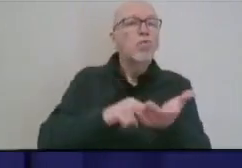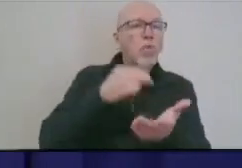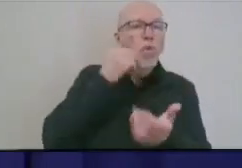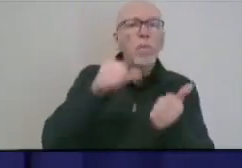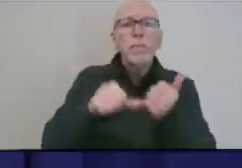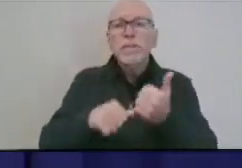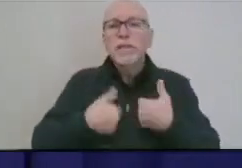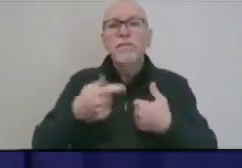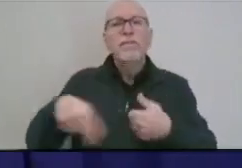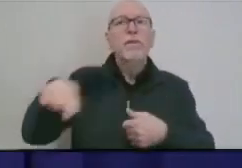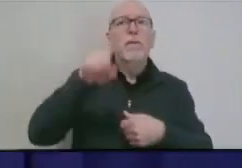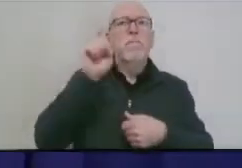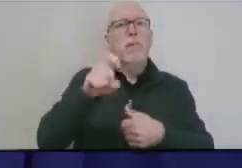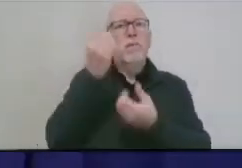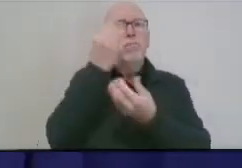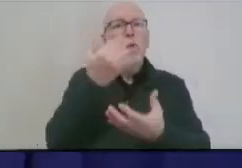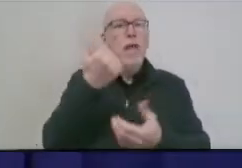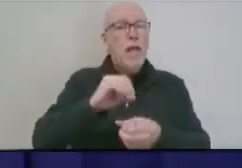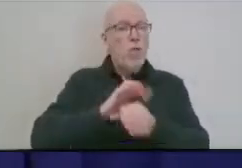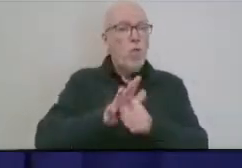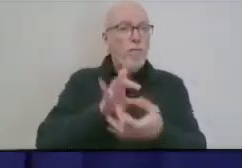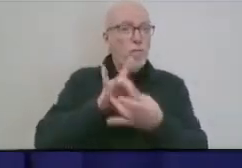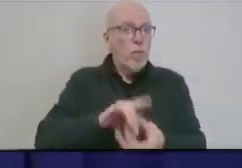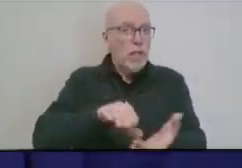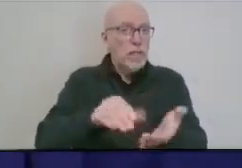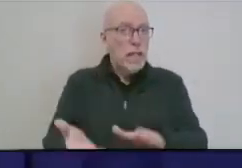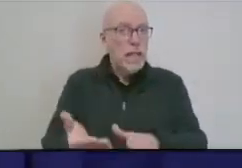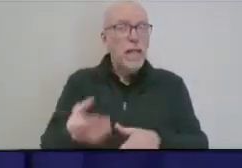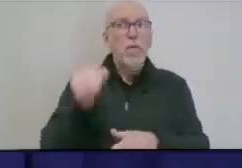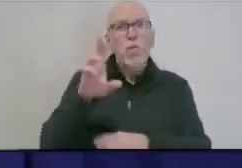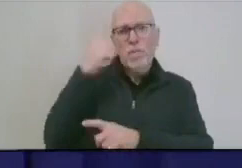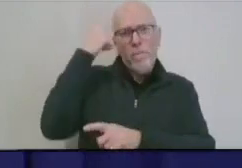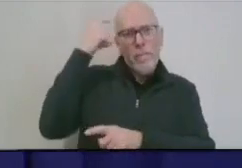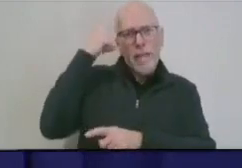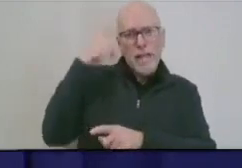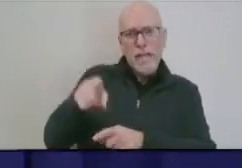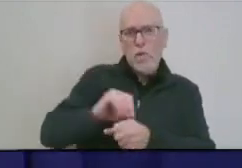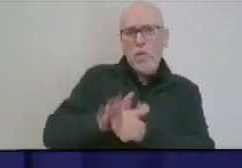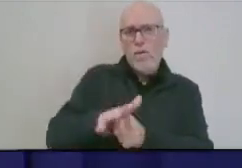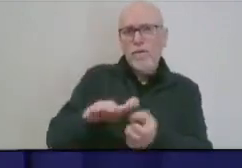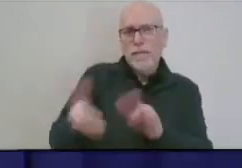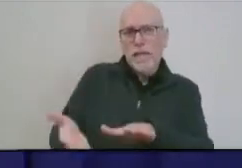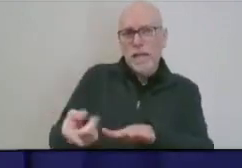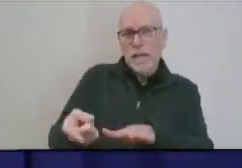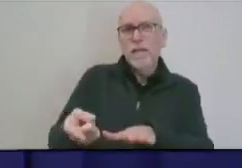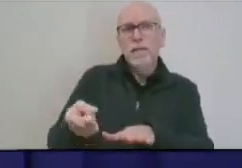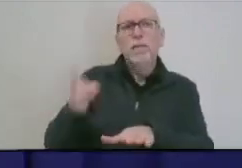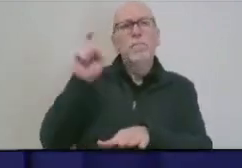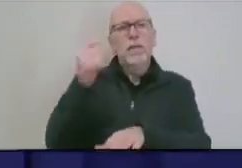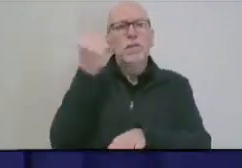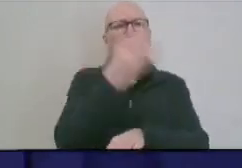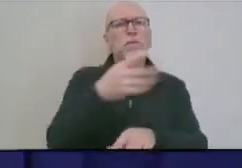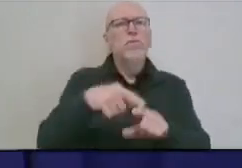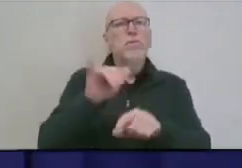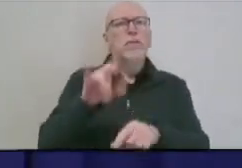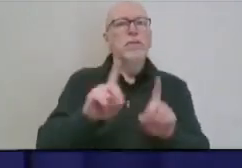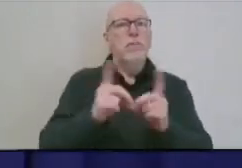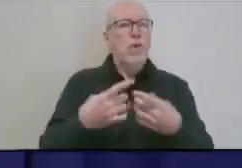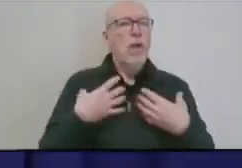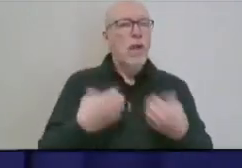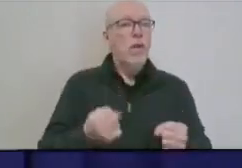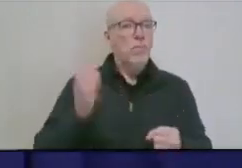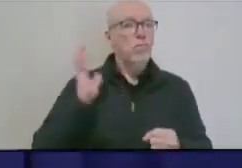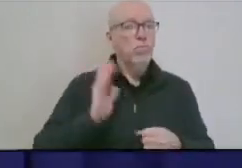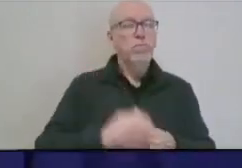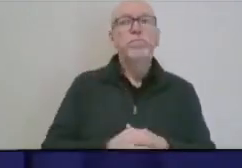report any COVID-19-related death or suspected COVID-19-associated death to the Indiana Department of Health. Our